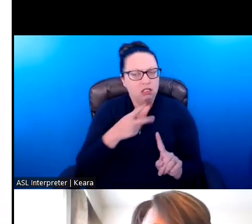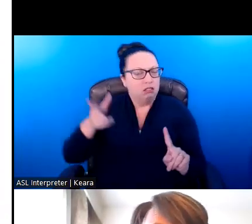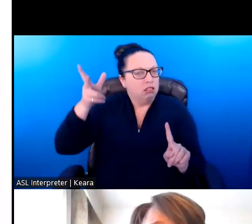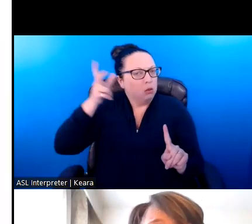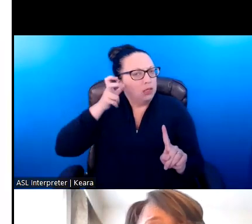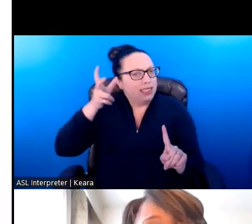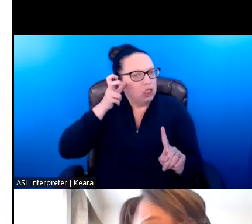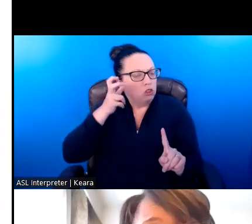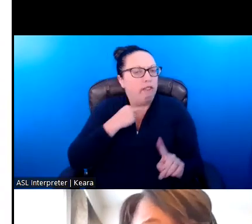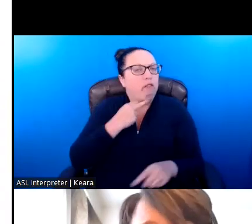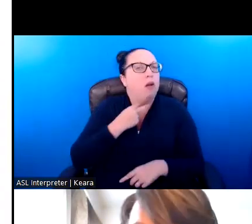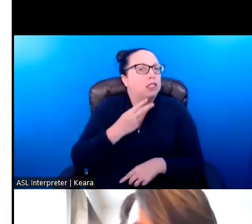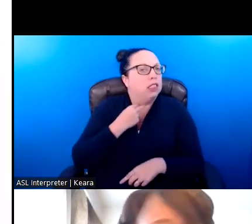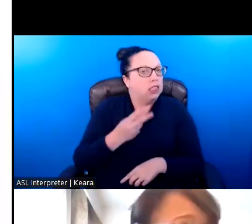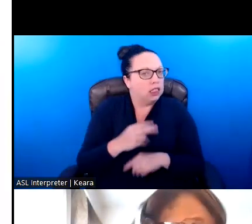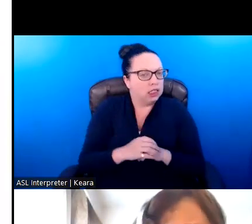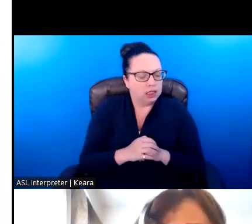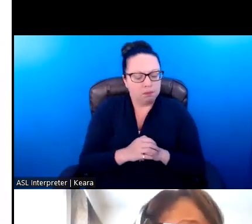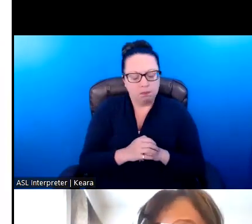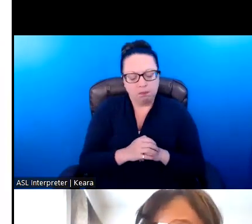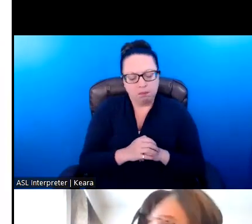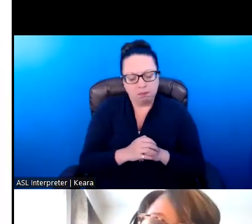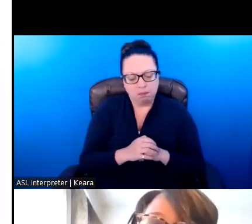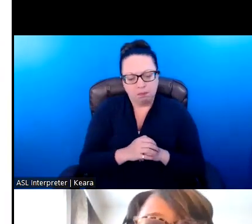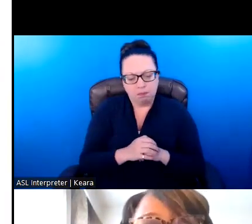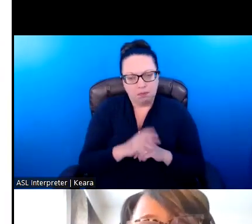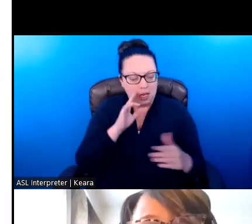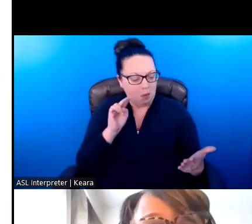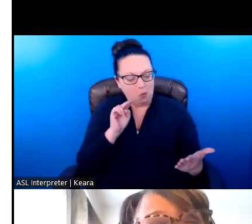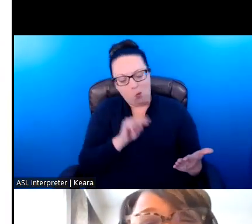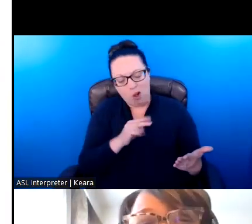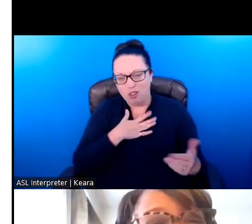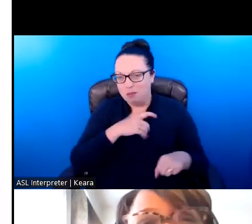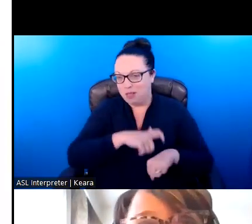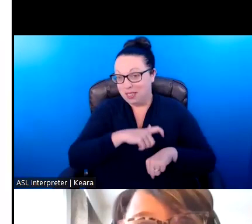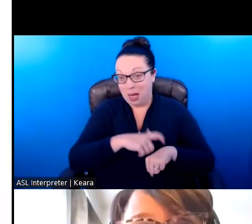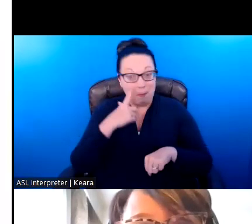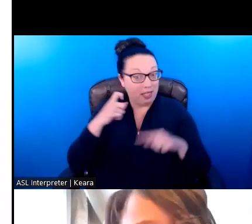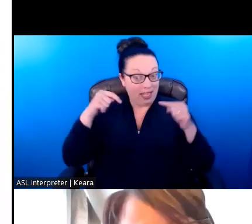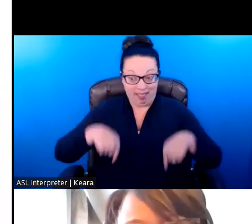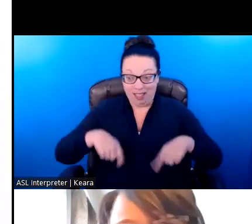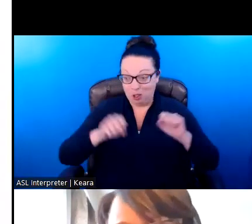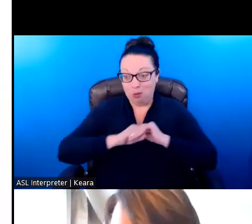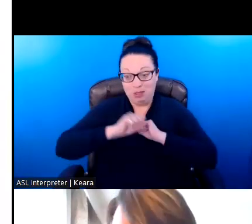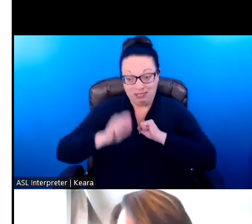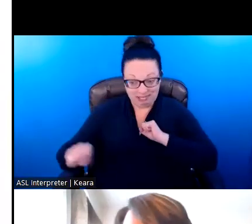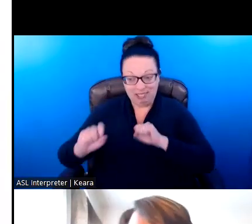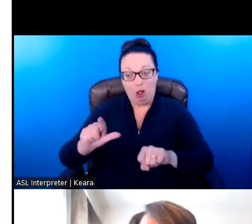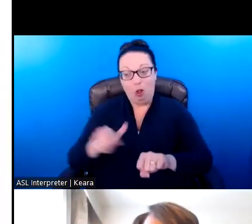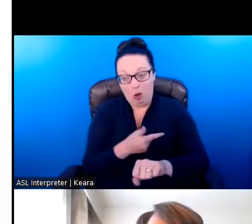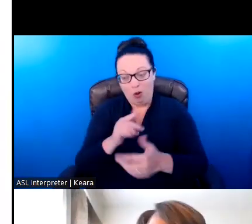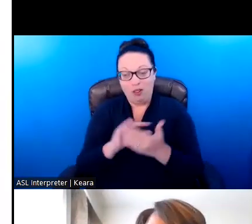voices. He started, and I'm watching my time because this could be a long story, but I'm going to keep it